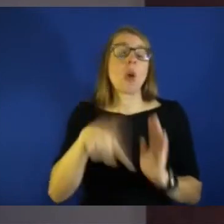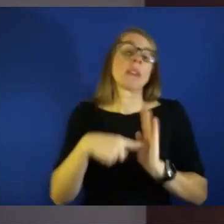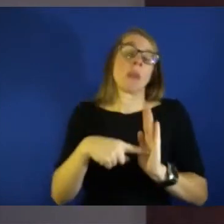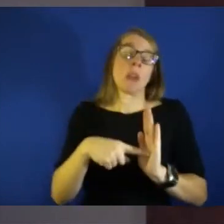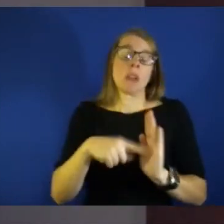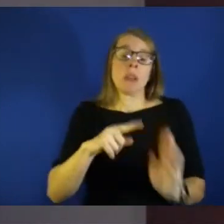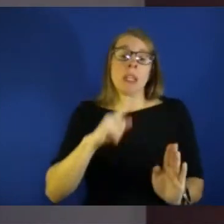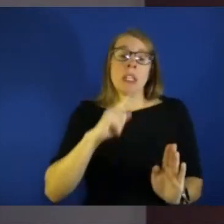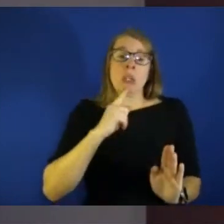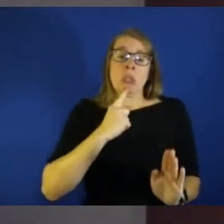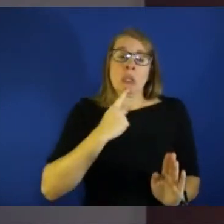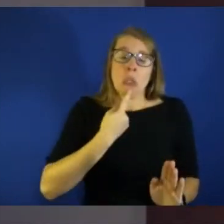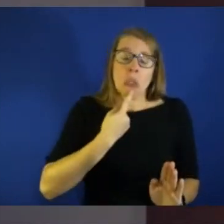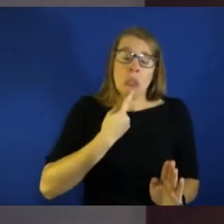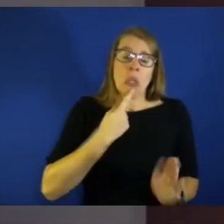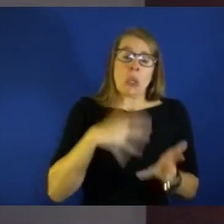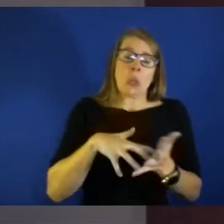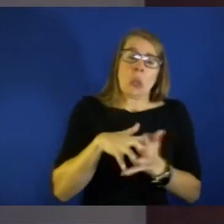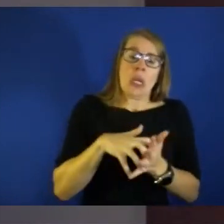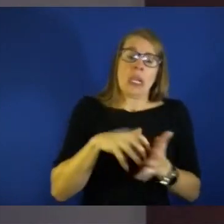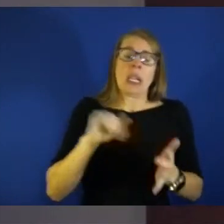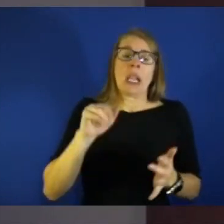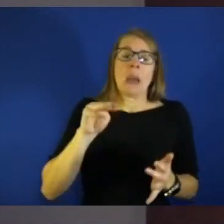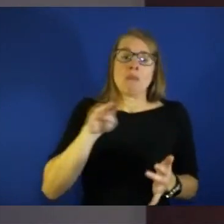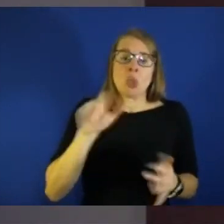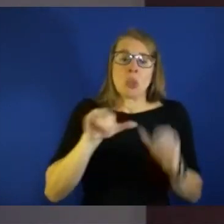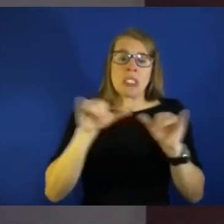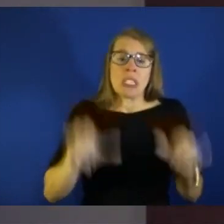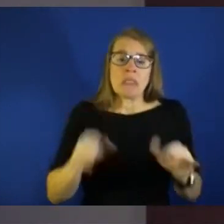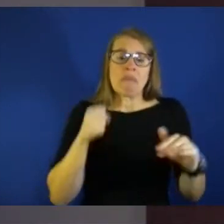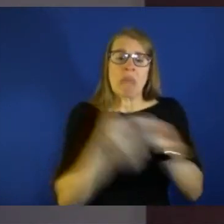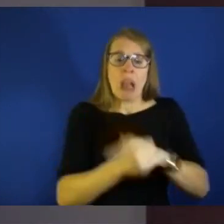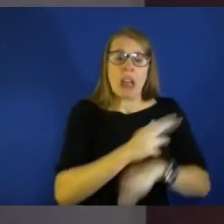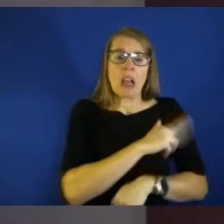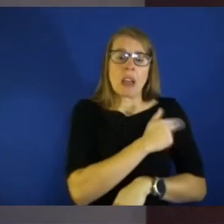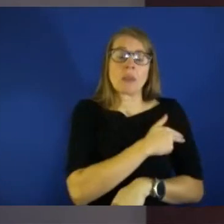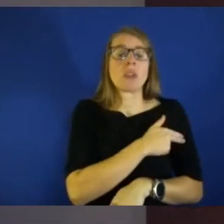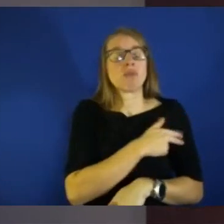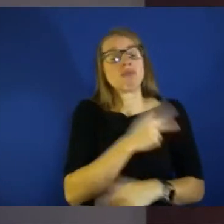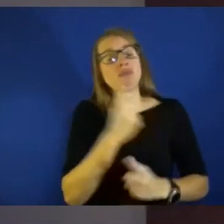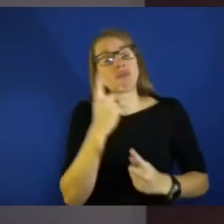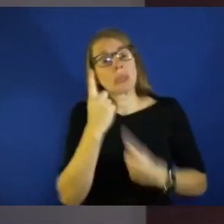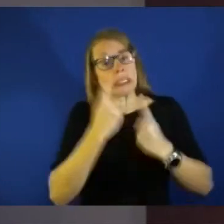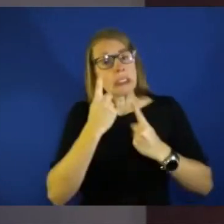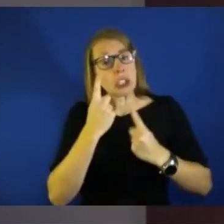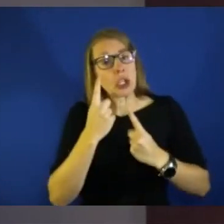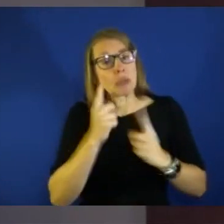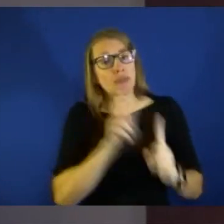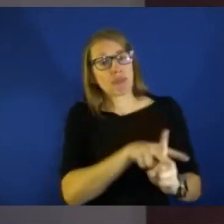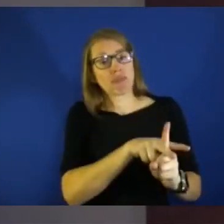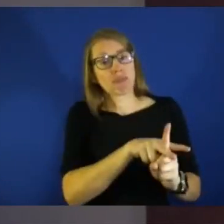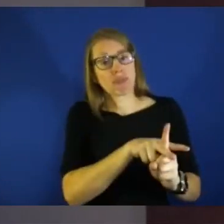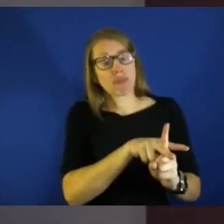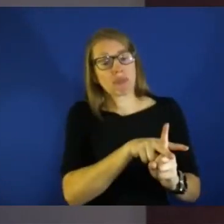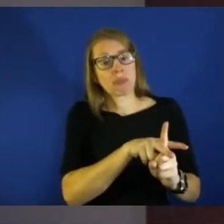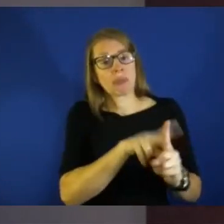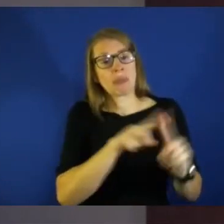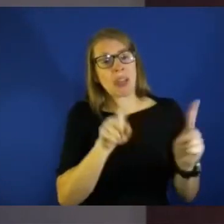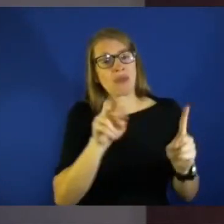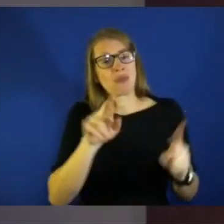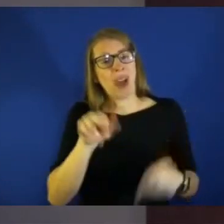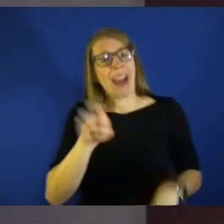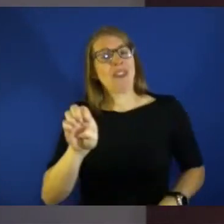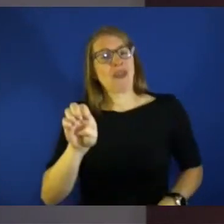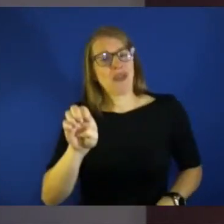immune system, they're in the hospital, those are people we could consider it in, but that's a rare thing that